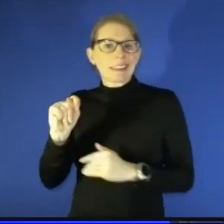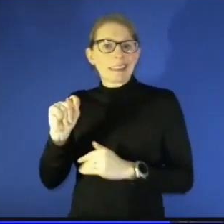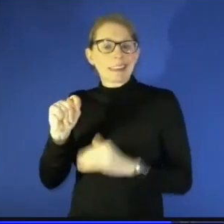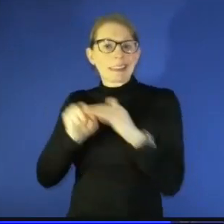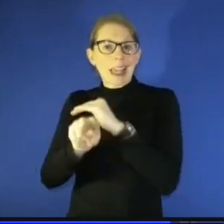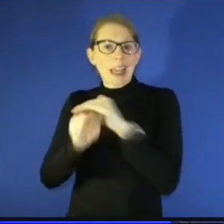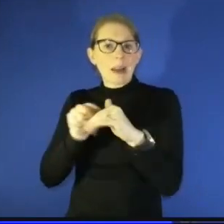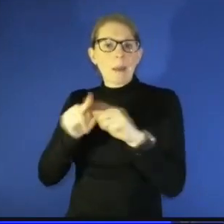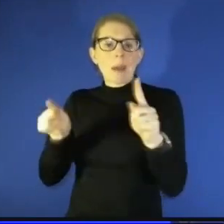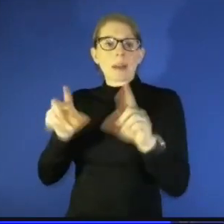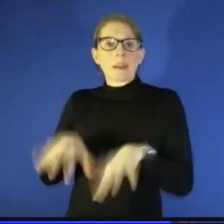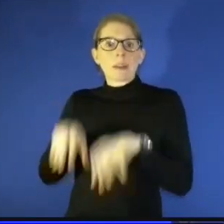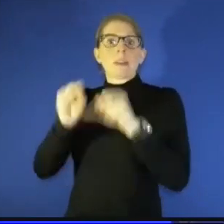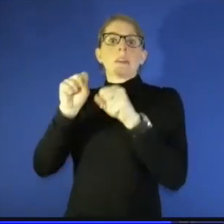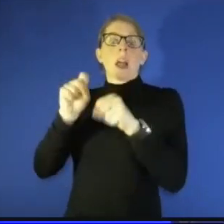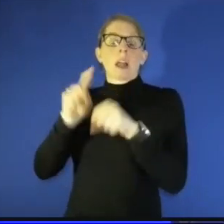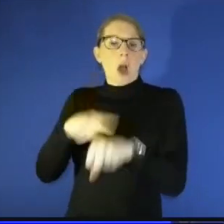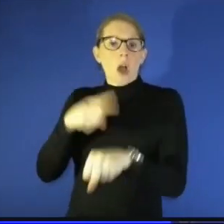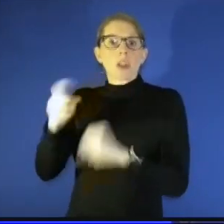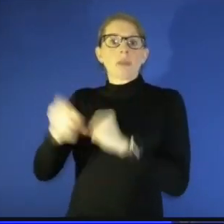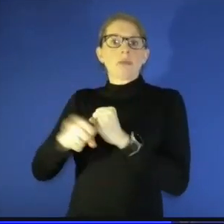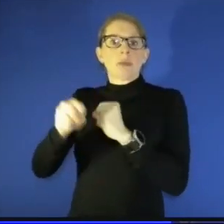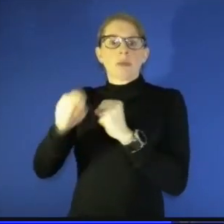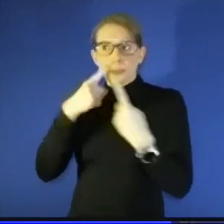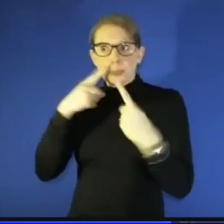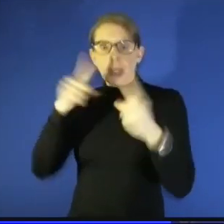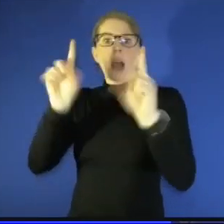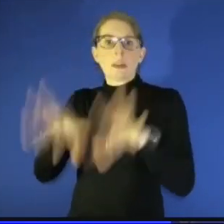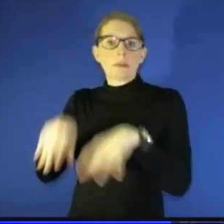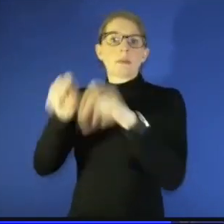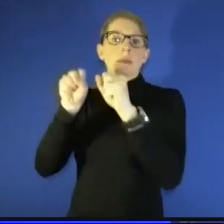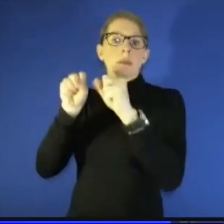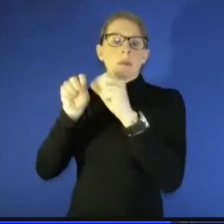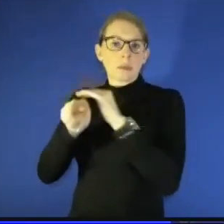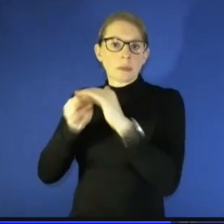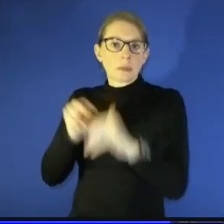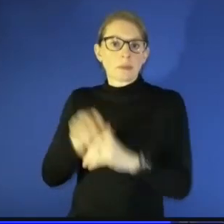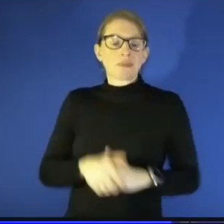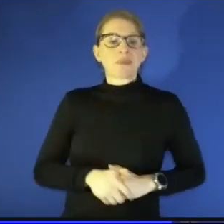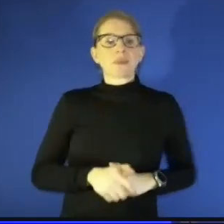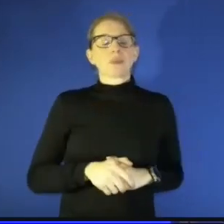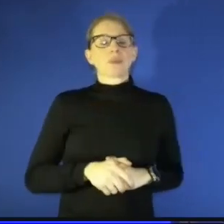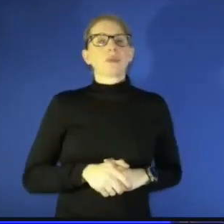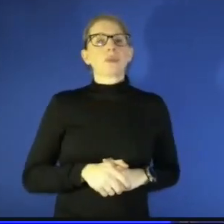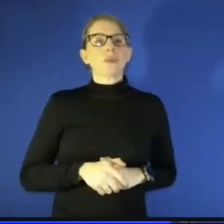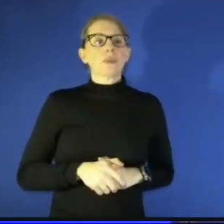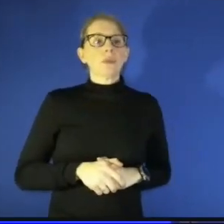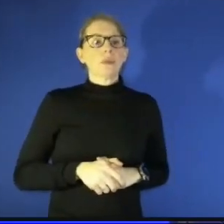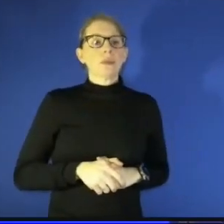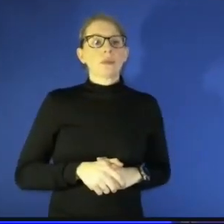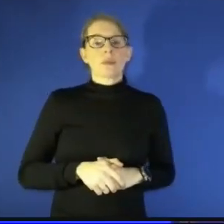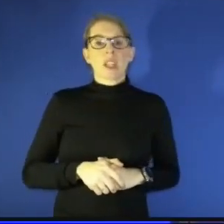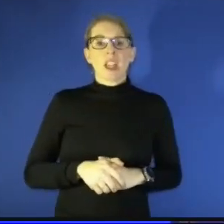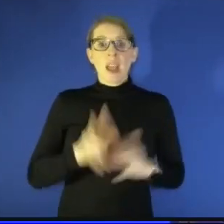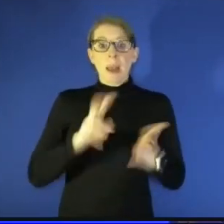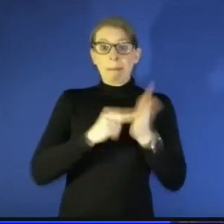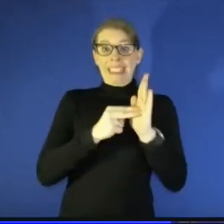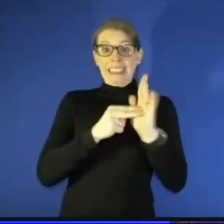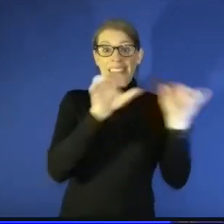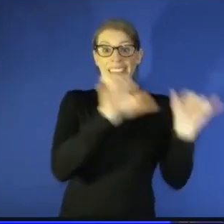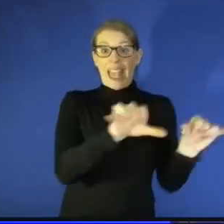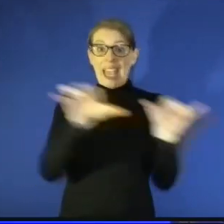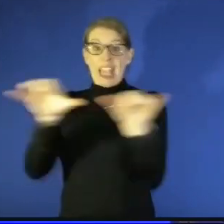to acquire as well. So there is no one-size-fits-all. Mm-hmm. It's a back and forth with your